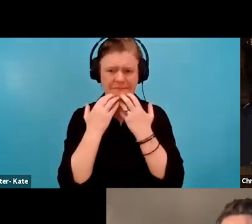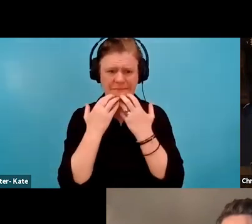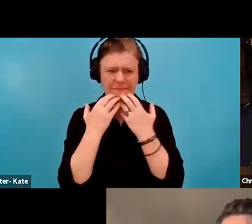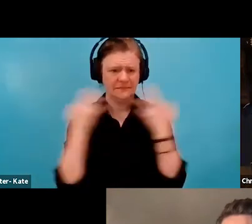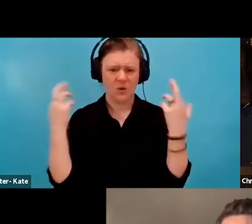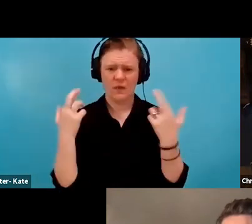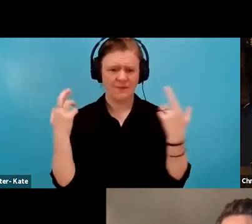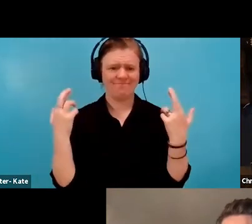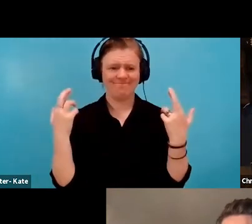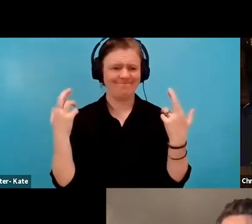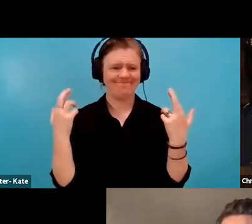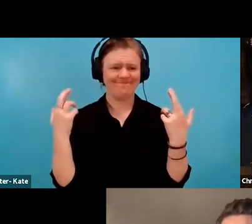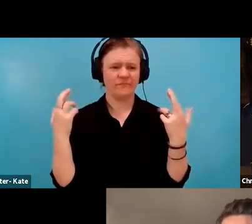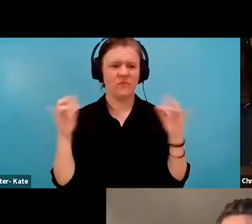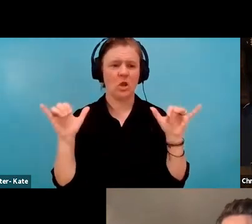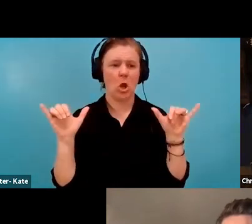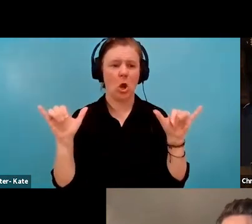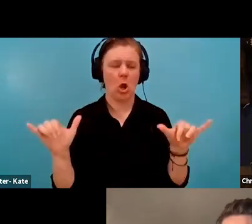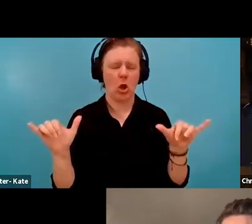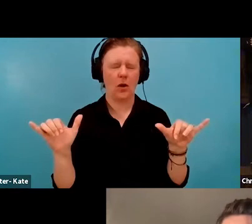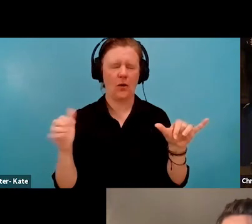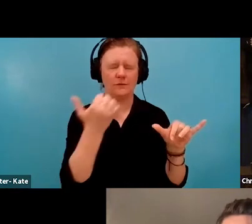realized, oh, you fool.